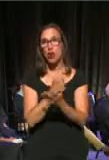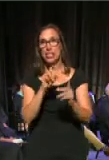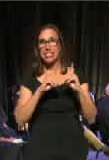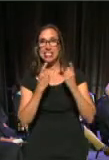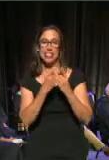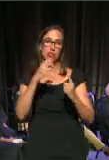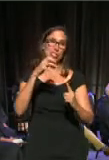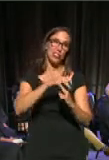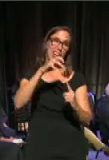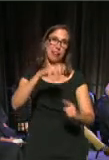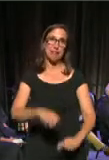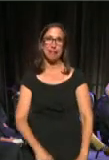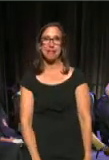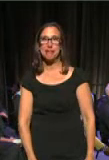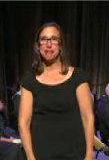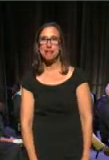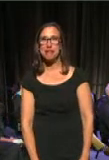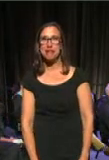district champions,